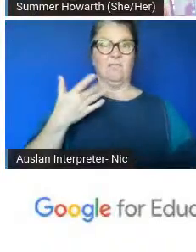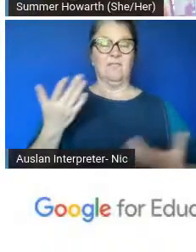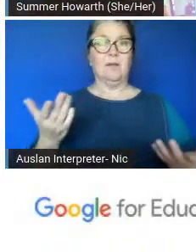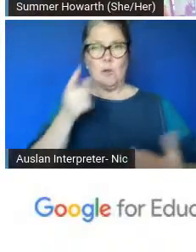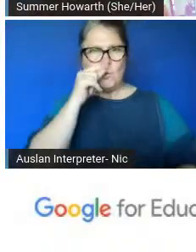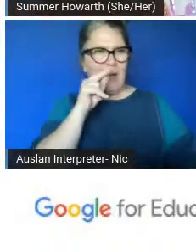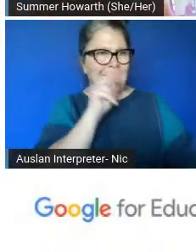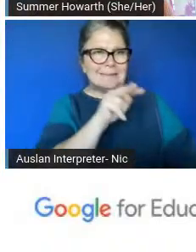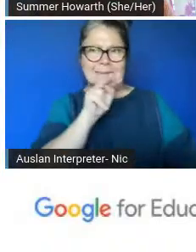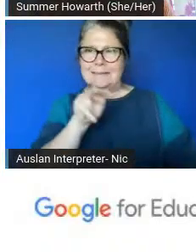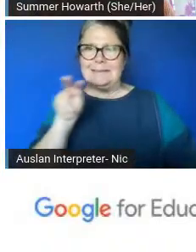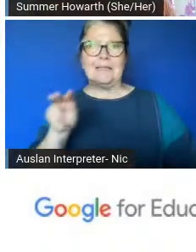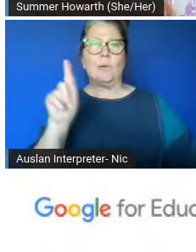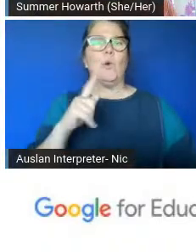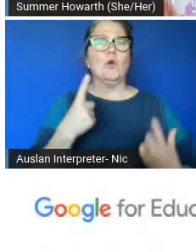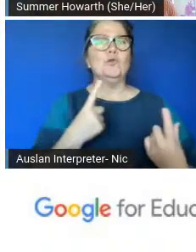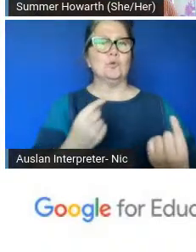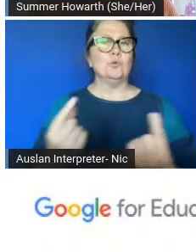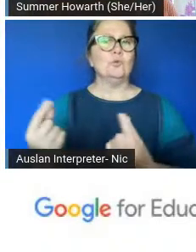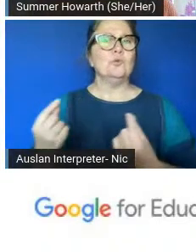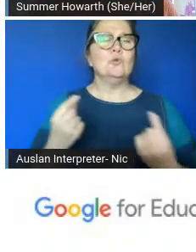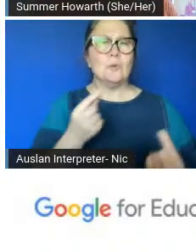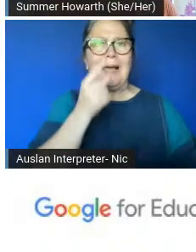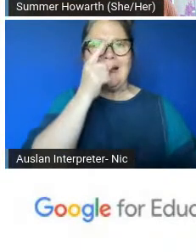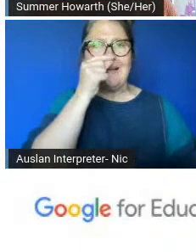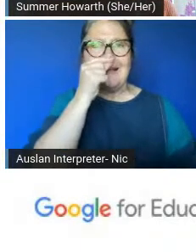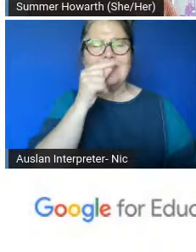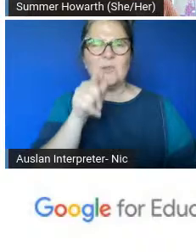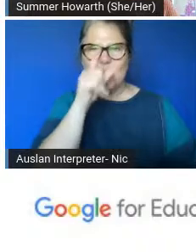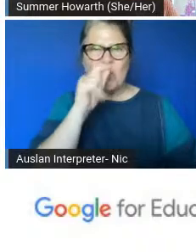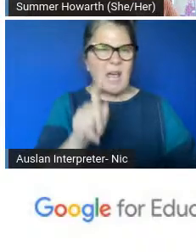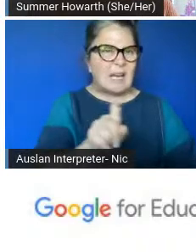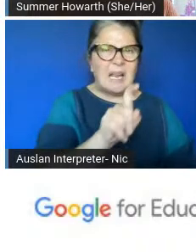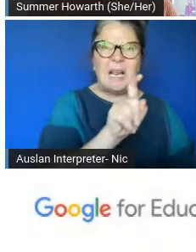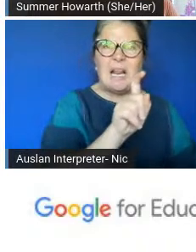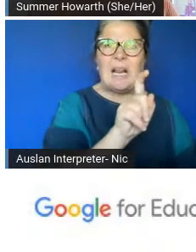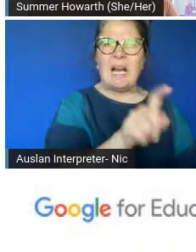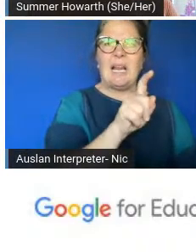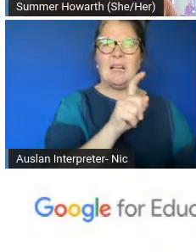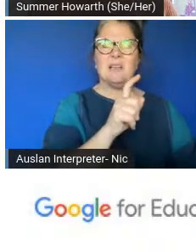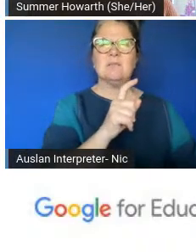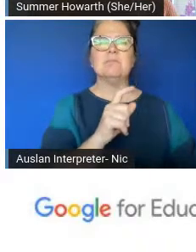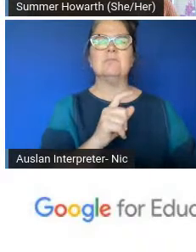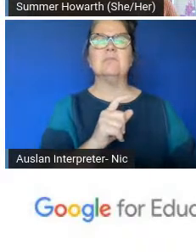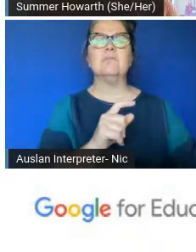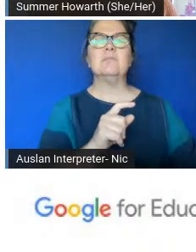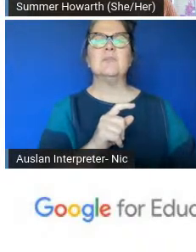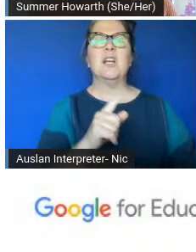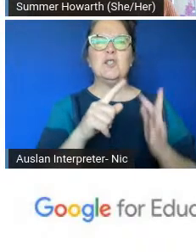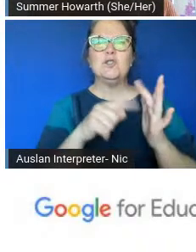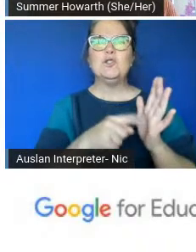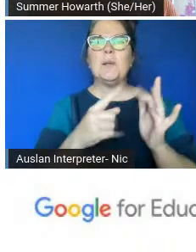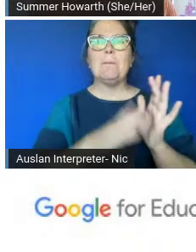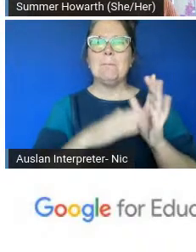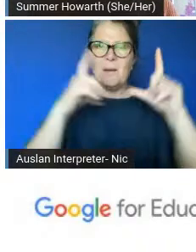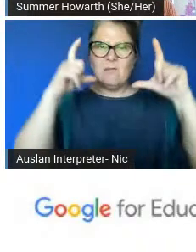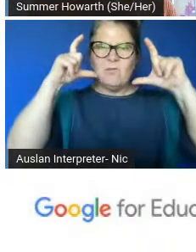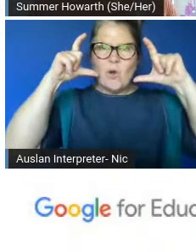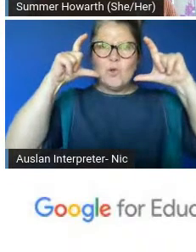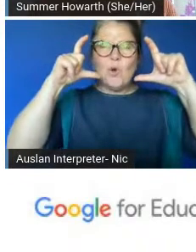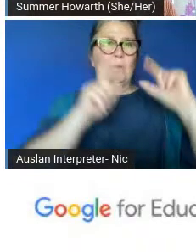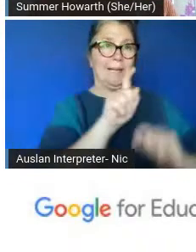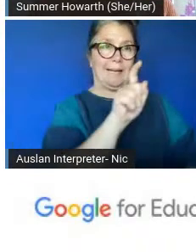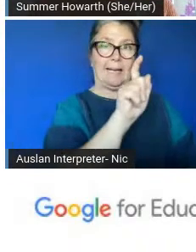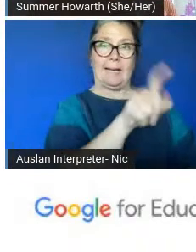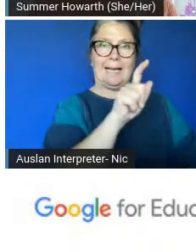they are. So if your kids were working live, you can click on their icon up here. So that's Jim's, and I could see which slide